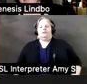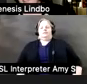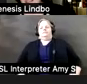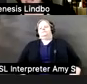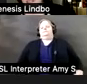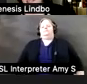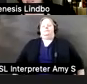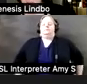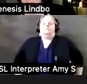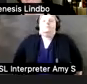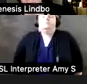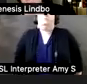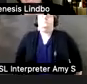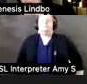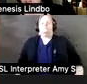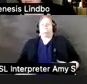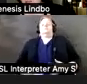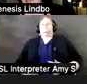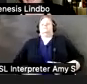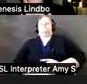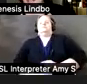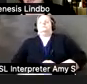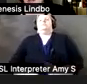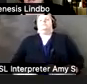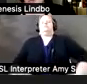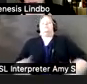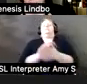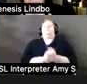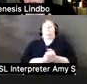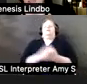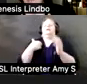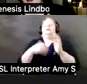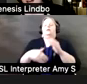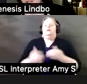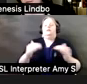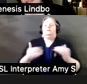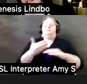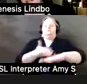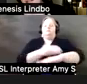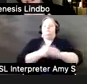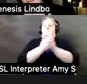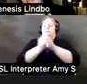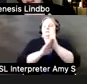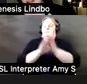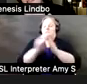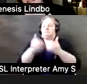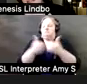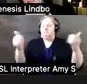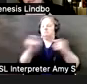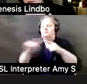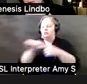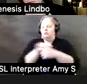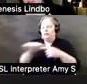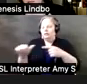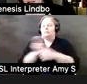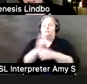And then enhancing skills development. I have a completely separate training on using games as the